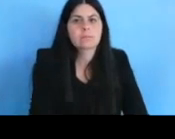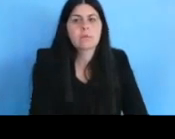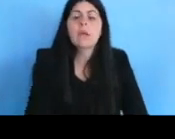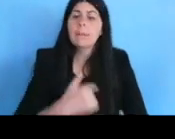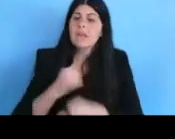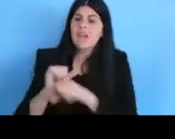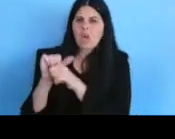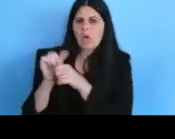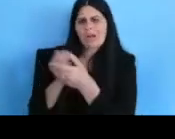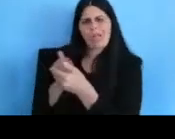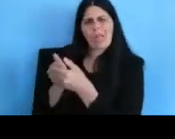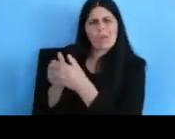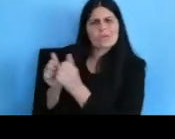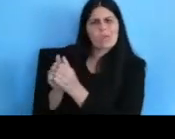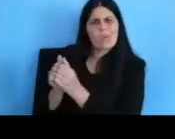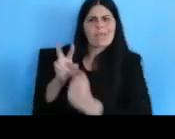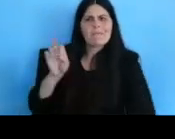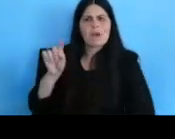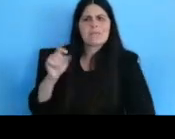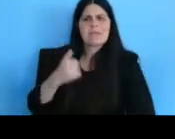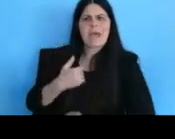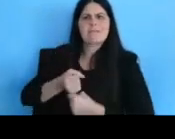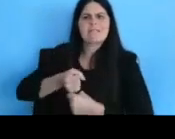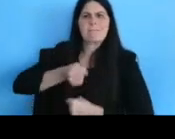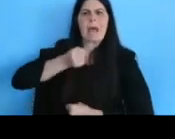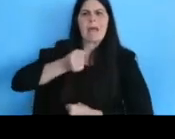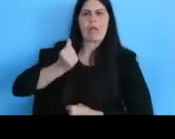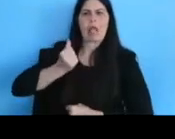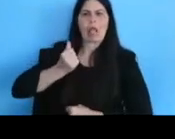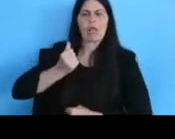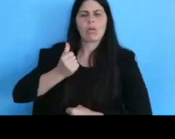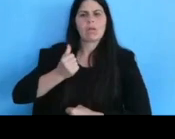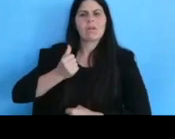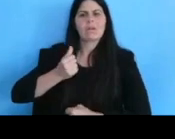injury and dysfunction, and sometimes that can be